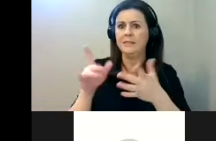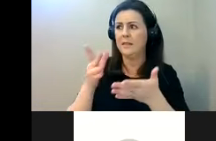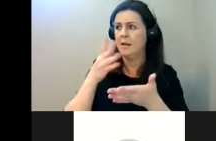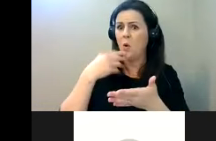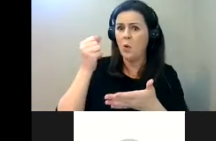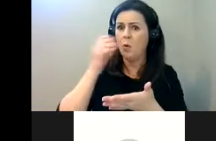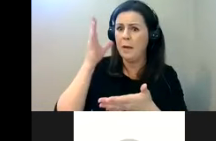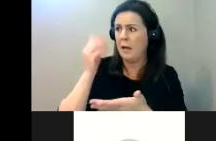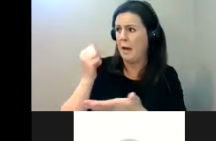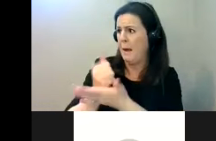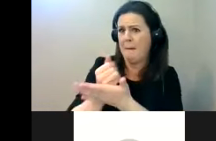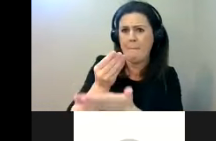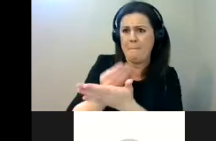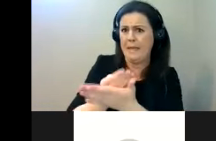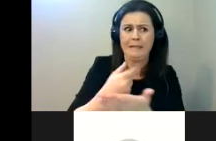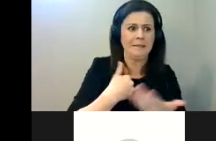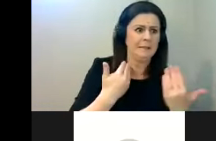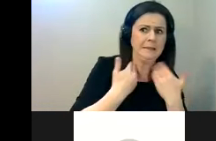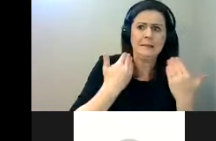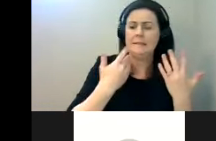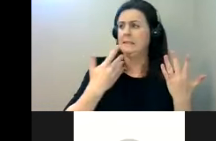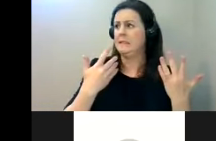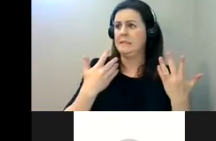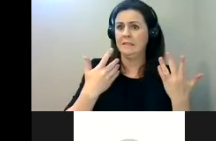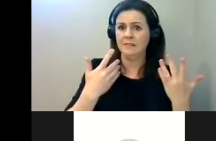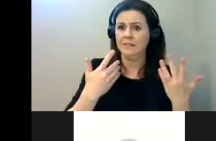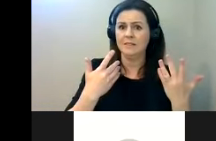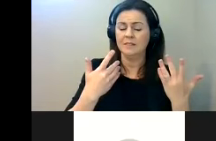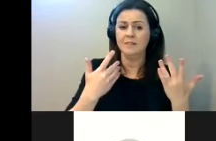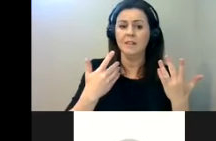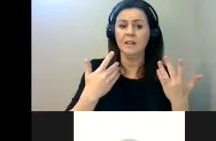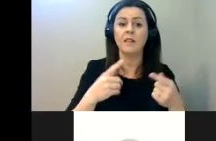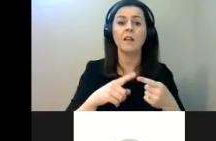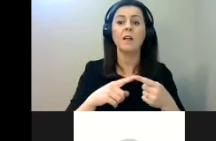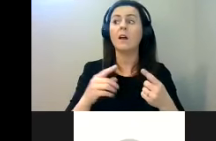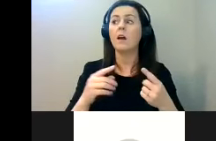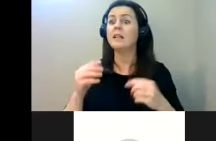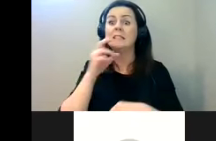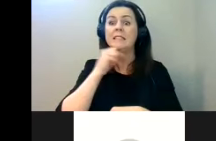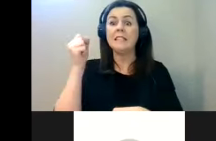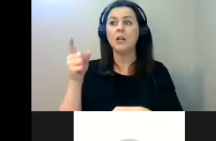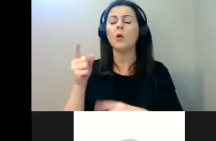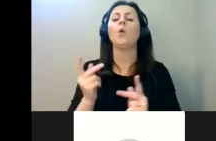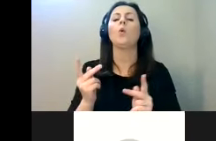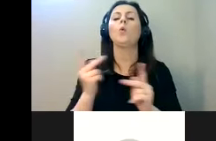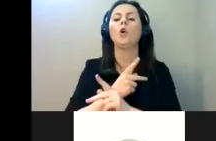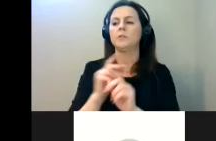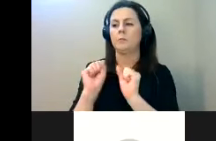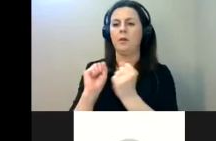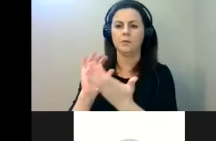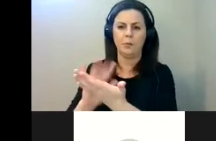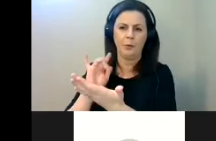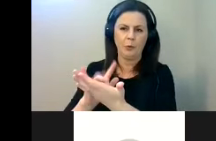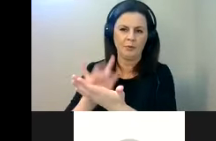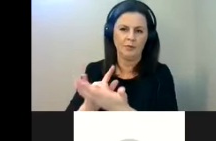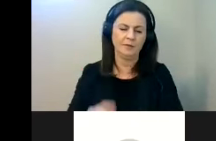whether that be financial or others, and leaving more seniors susceptible to abuse. So elder abuse